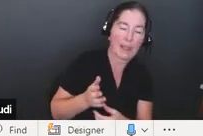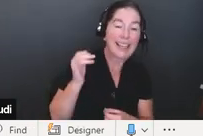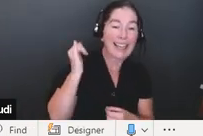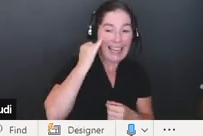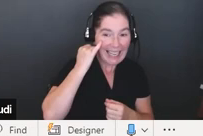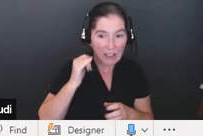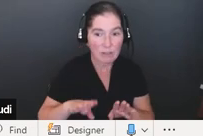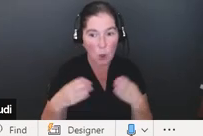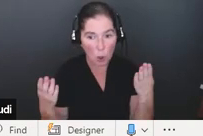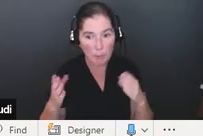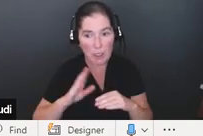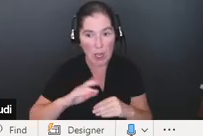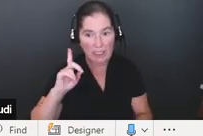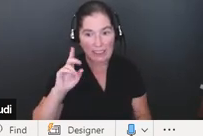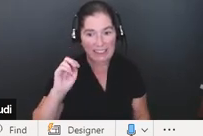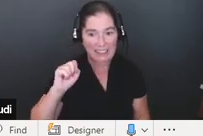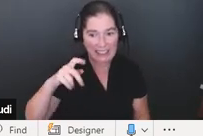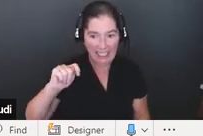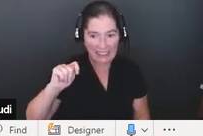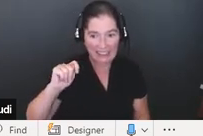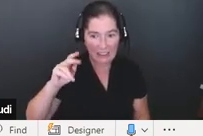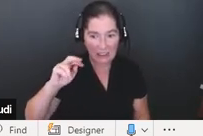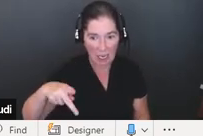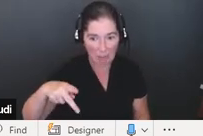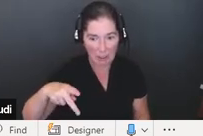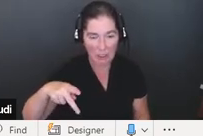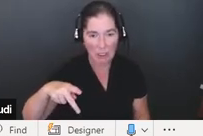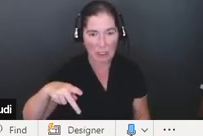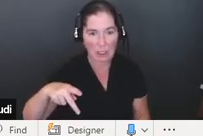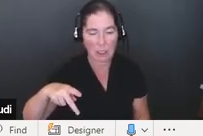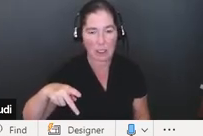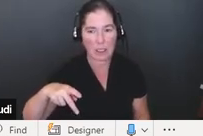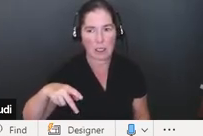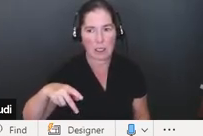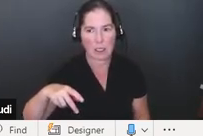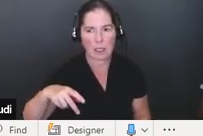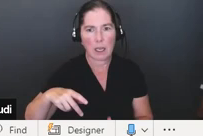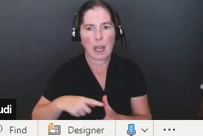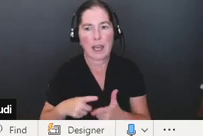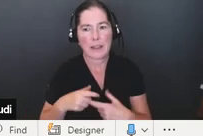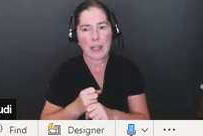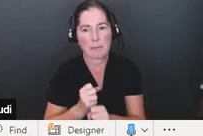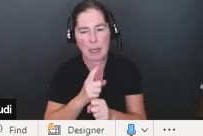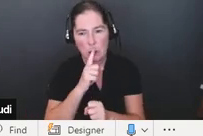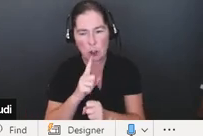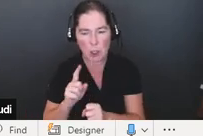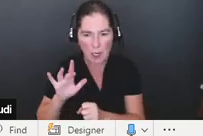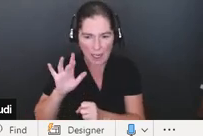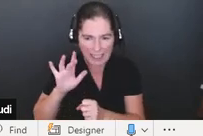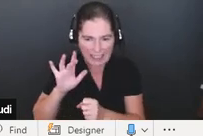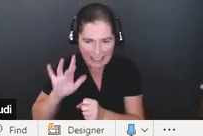the desktop app, you will need to press it to go back to online before students can collaborate in